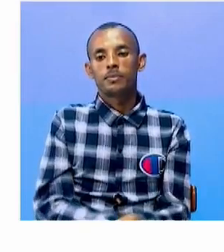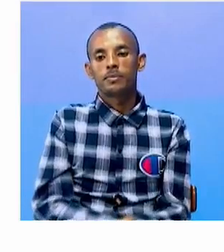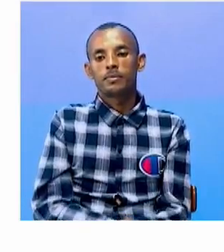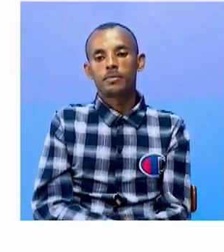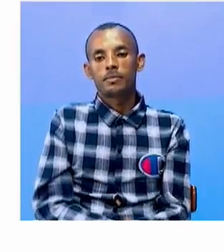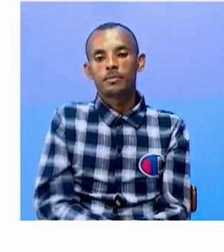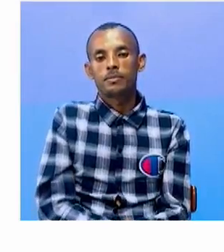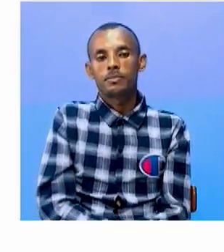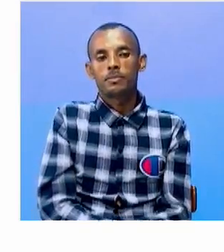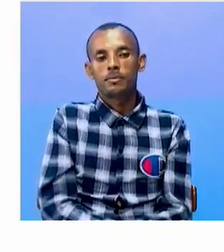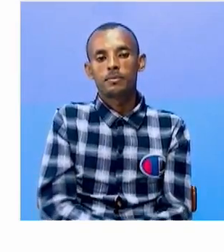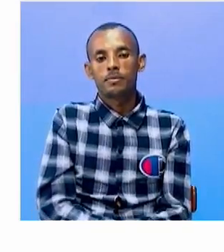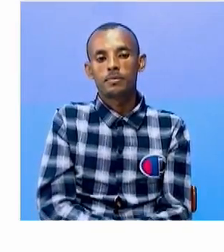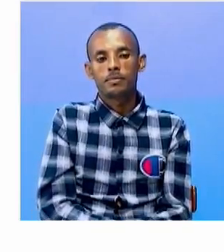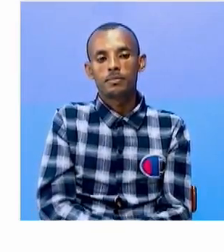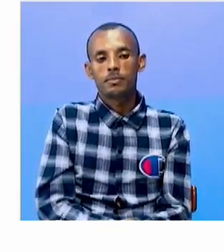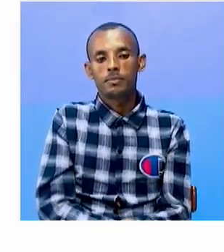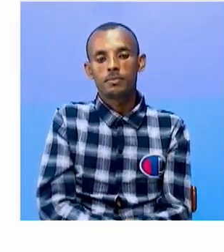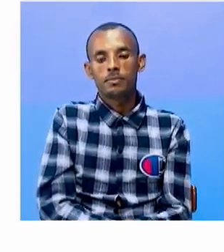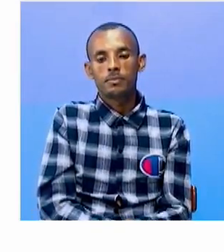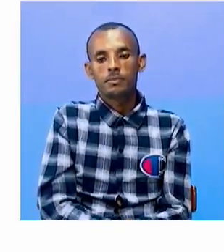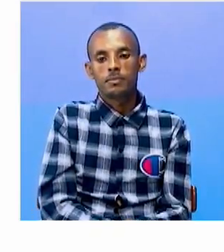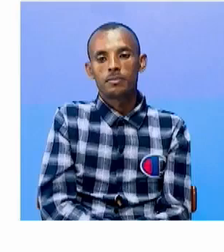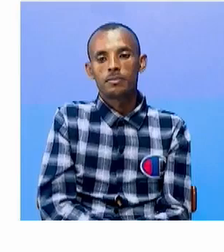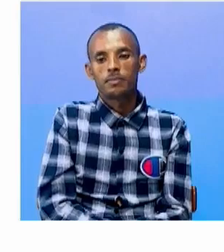Algebraic expression